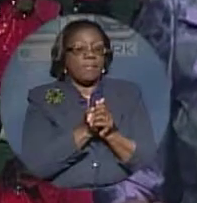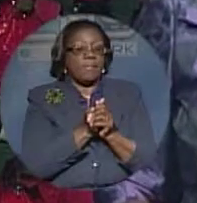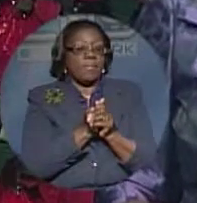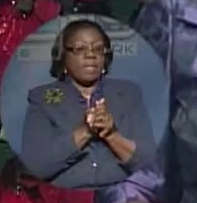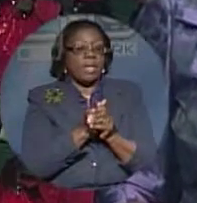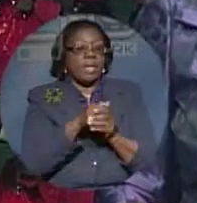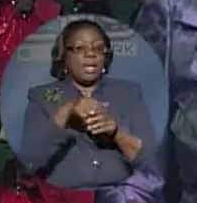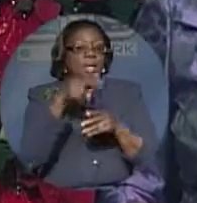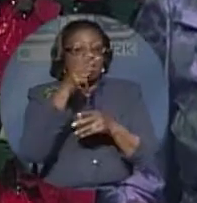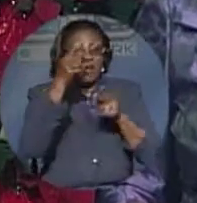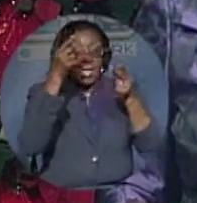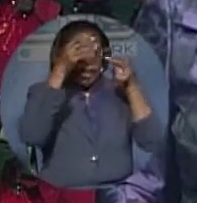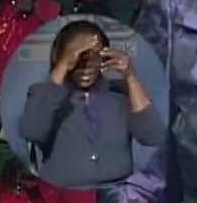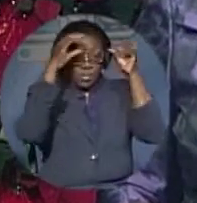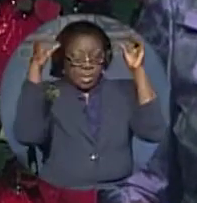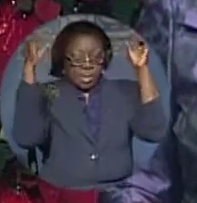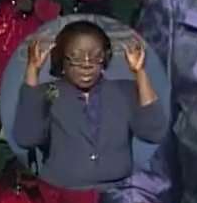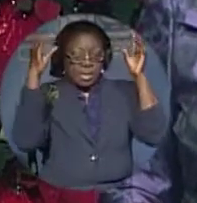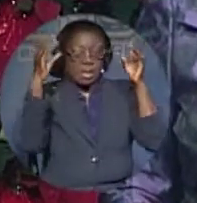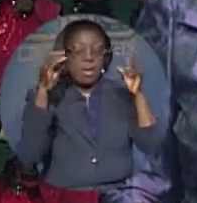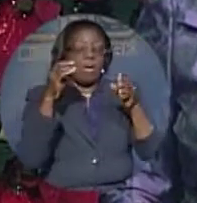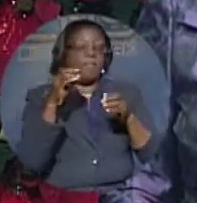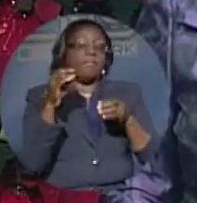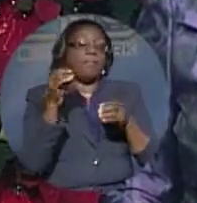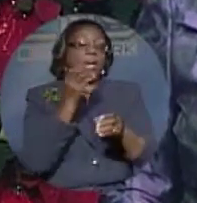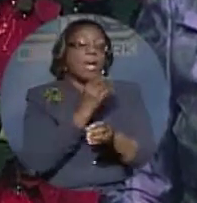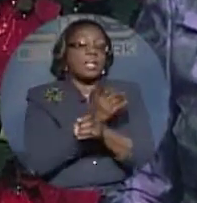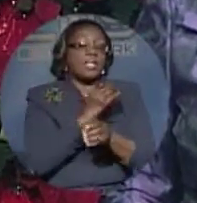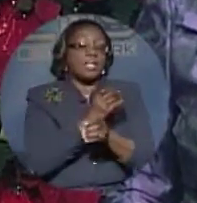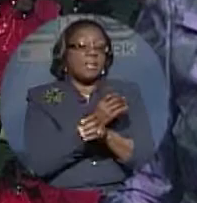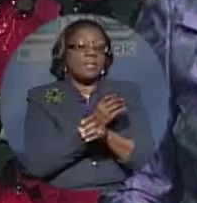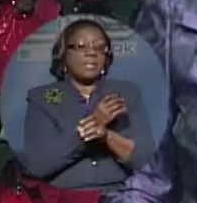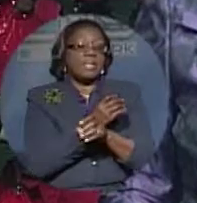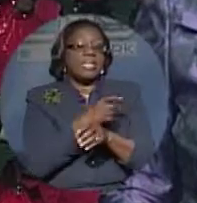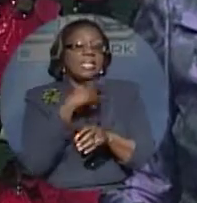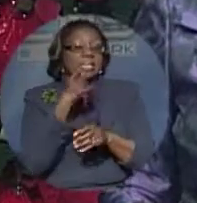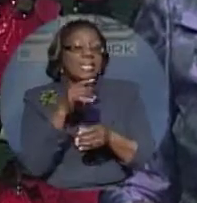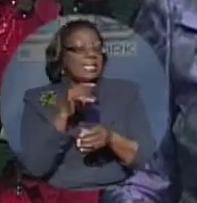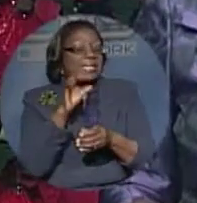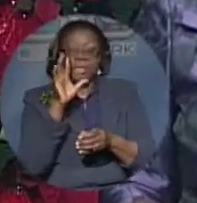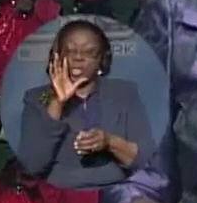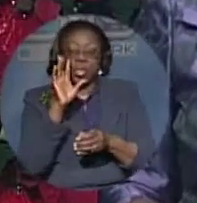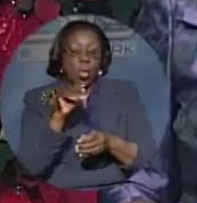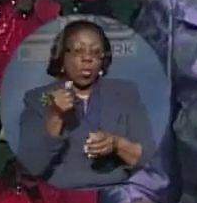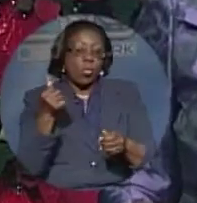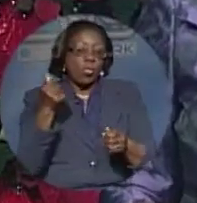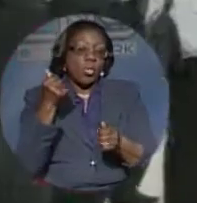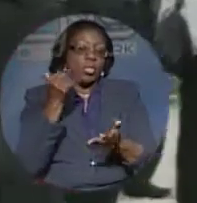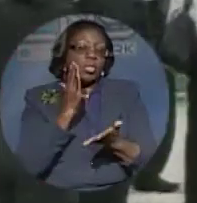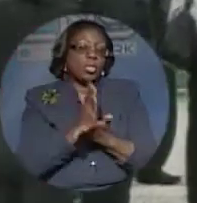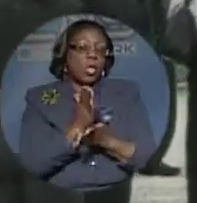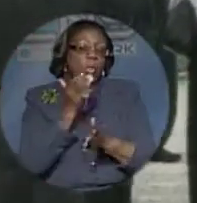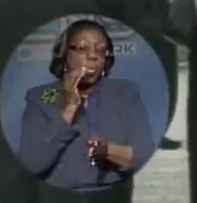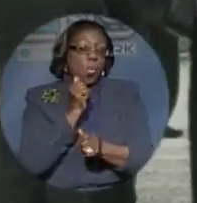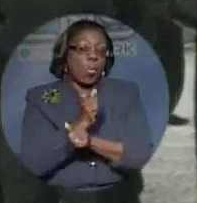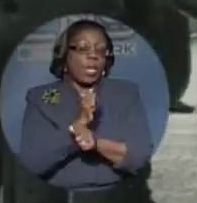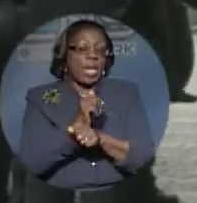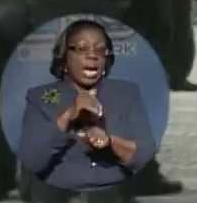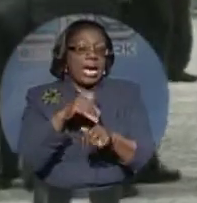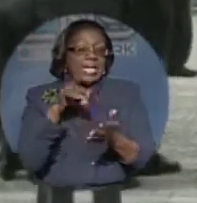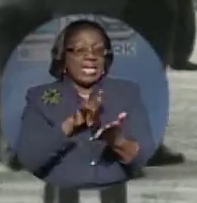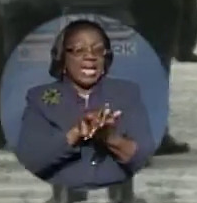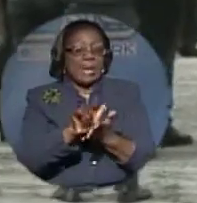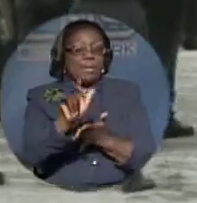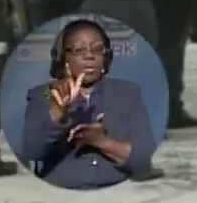The vice president of the Customs, Immigration and Allied Workers Union is disputing reports that customs officers stationed at the Lyndon Pinling